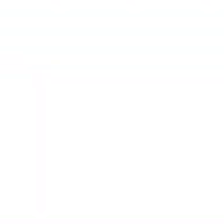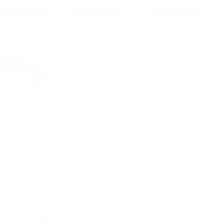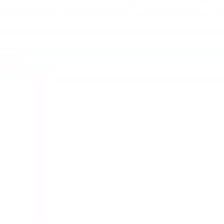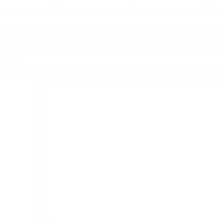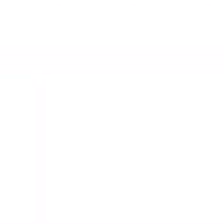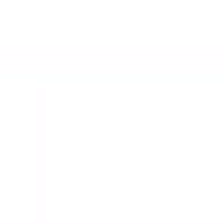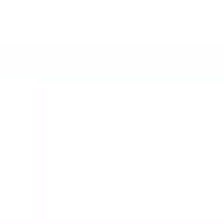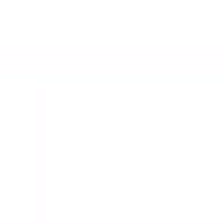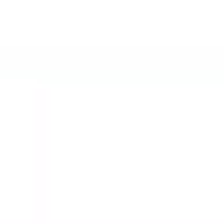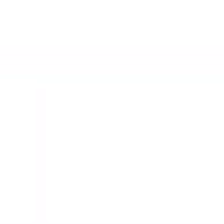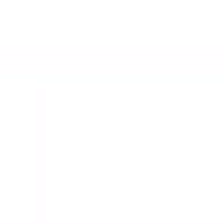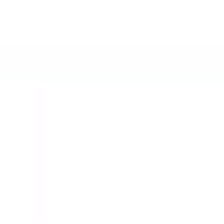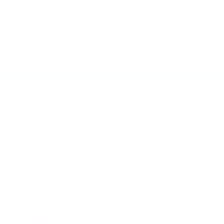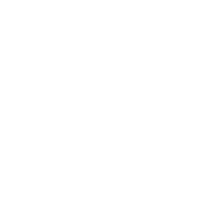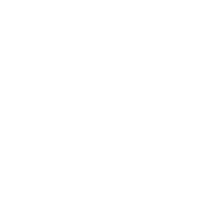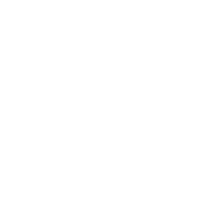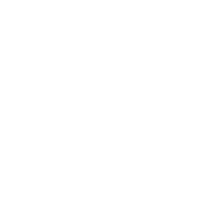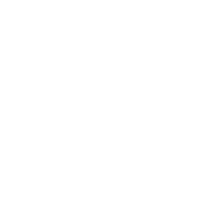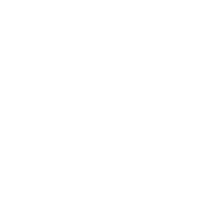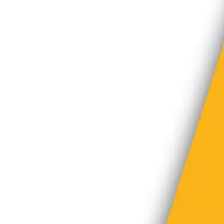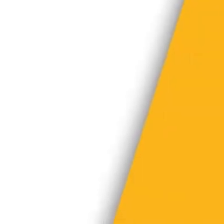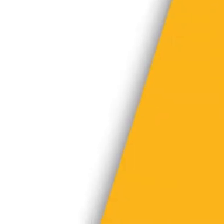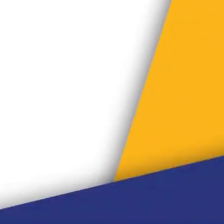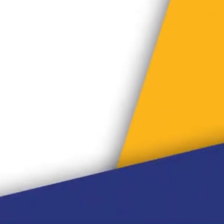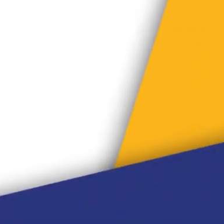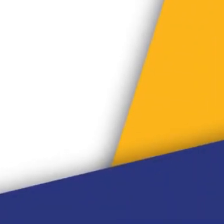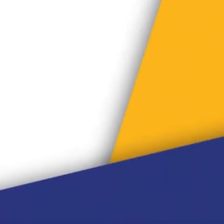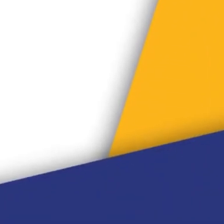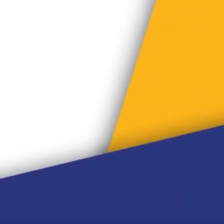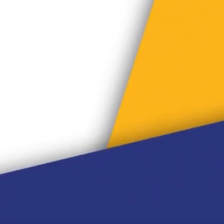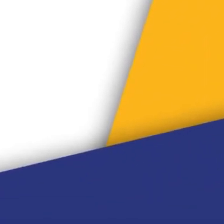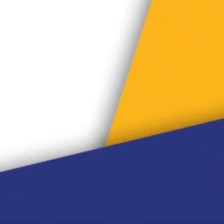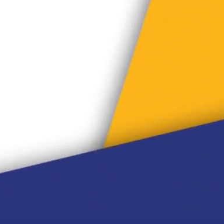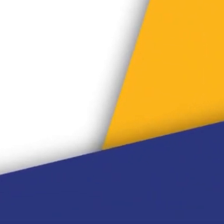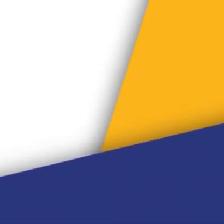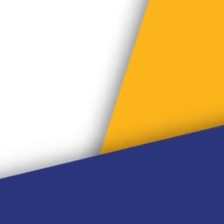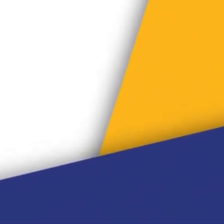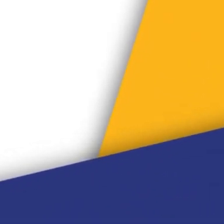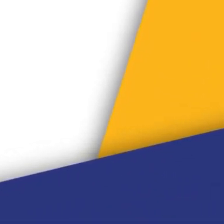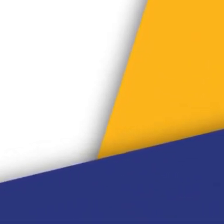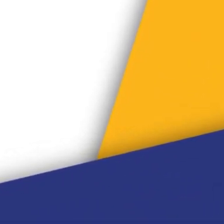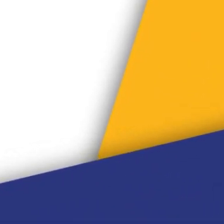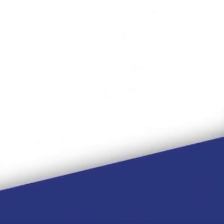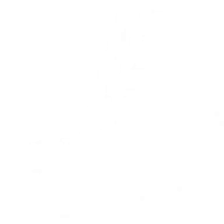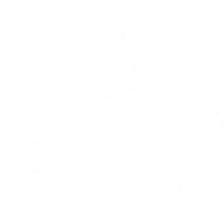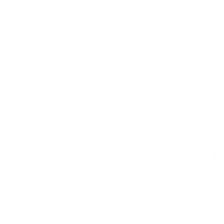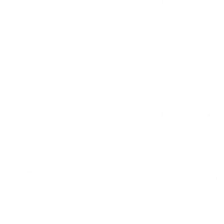Woza Matrix 2021 Catch-Up is brought to you by the Department of Basic Education,